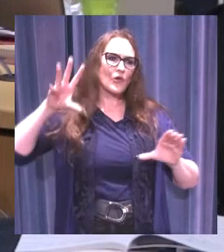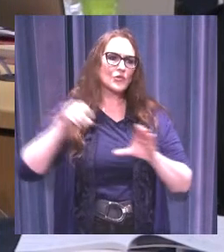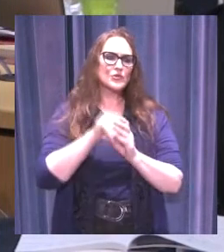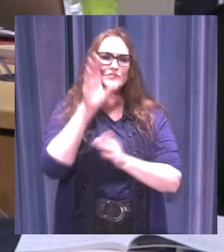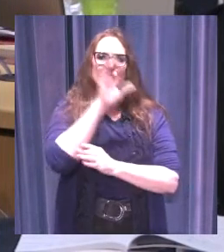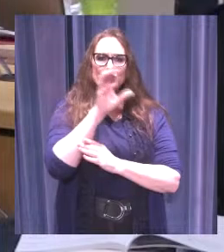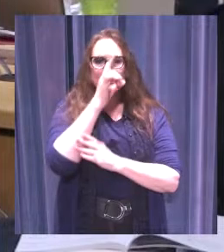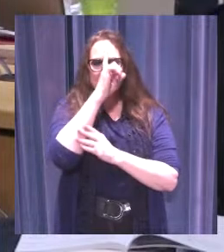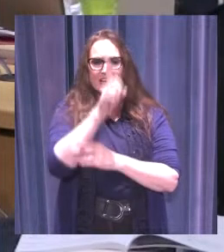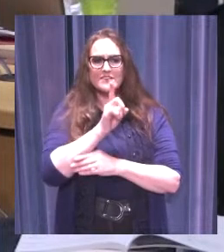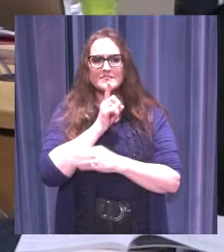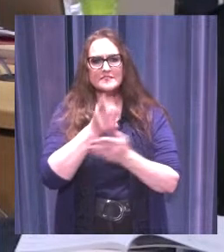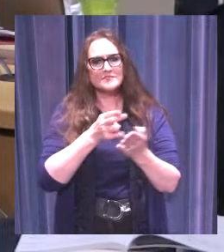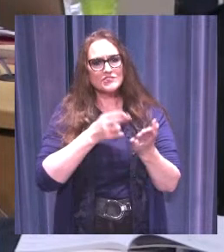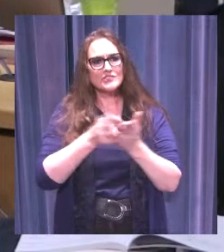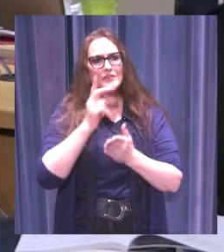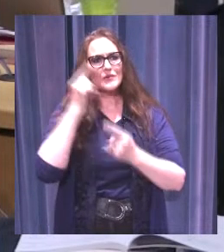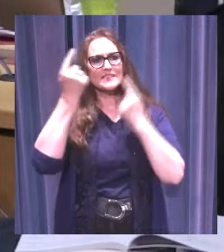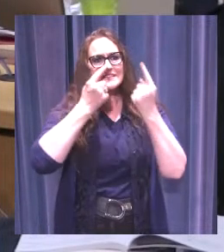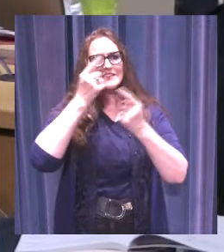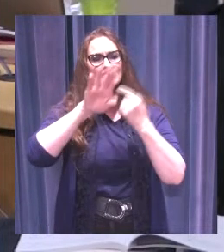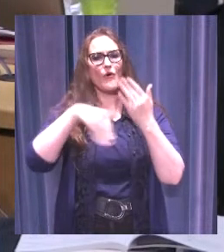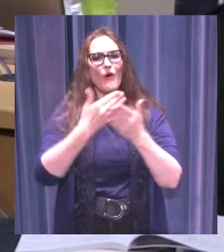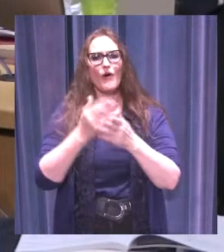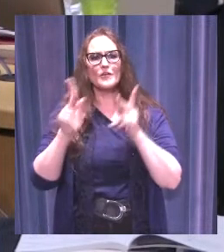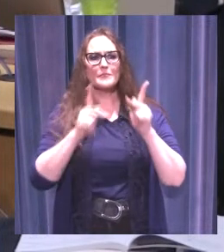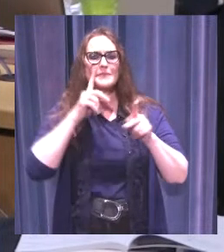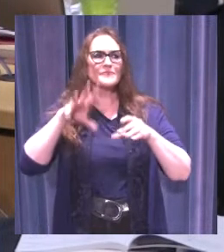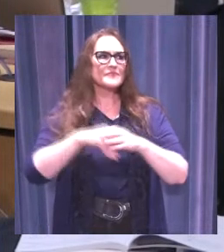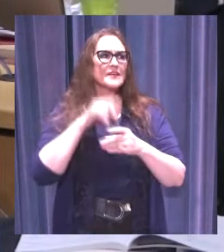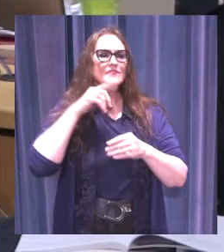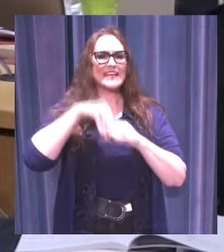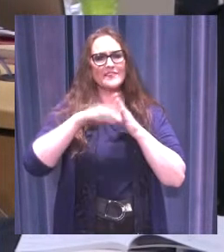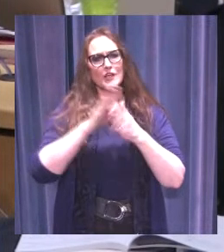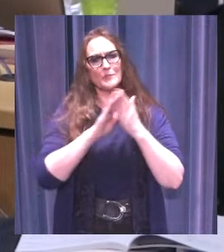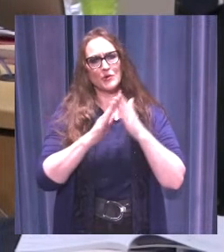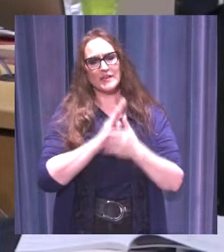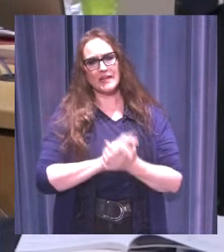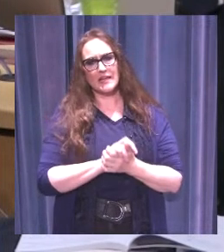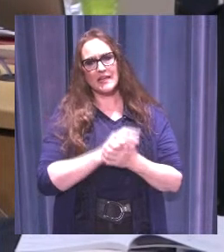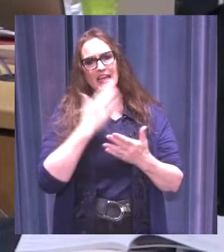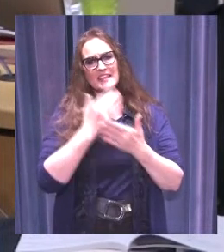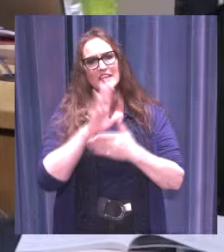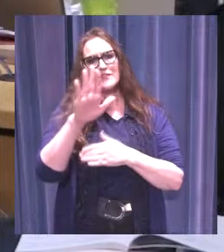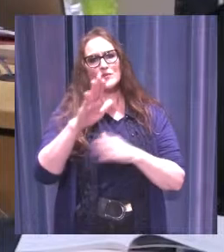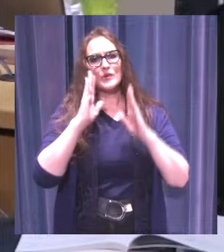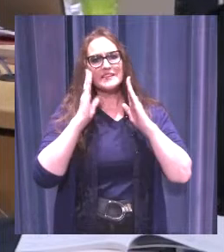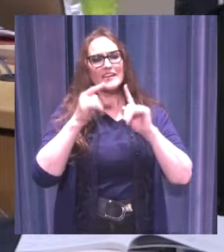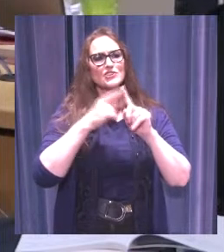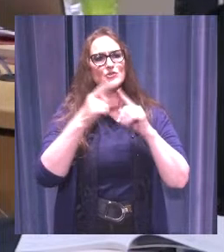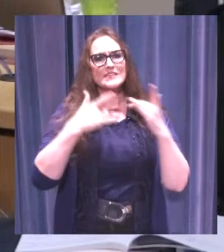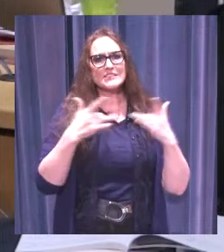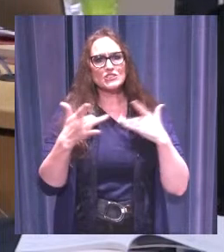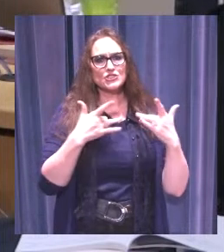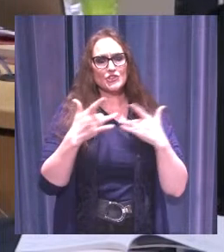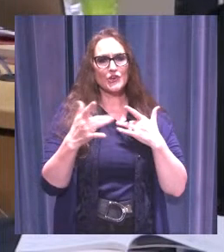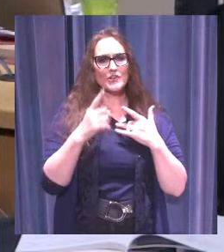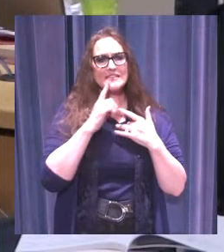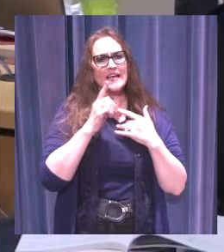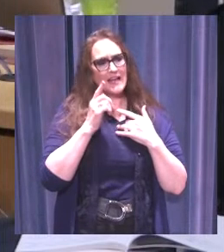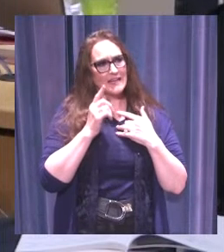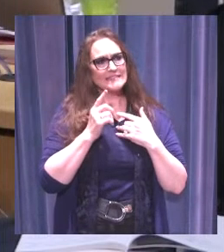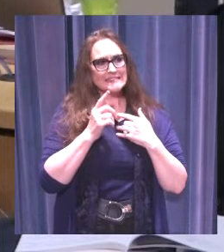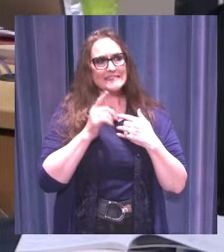that generally considers the input of all stakeholders within the college community. Thank you for your attention to these concerns. I urge